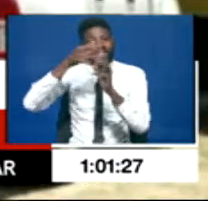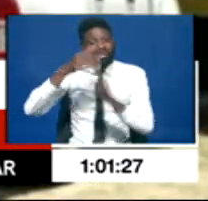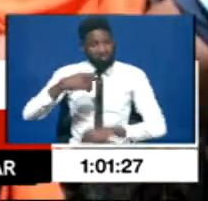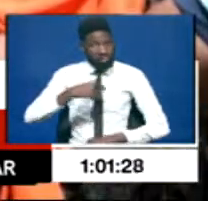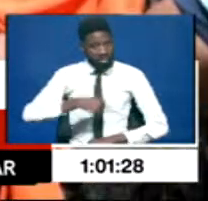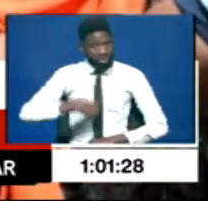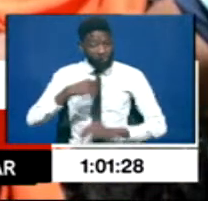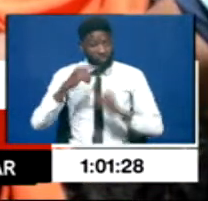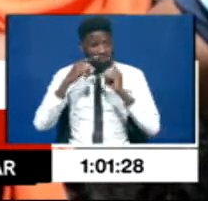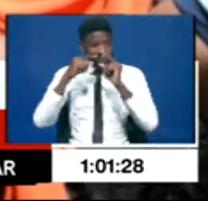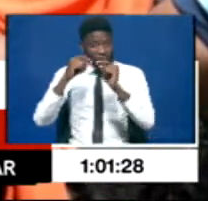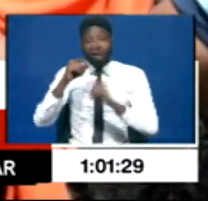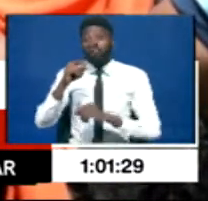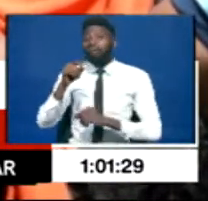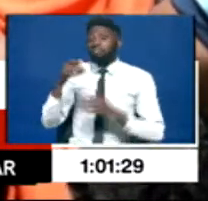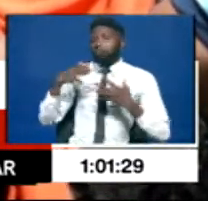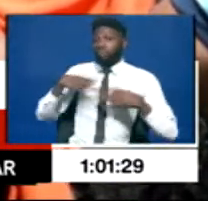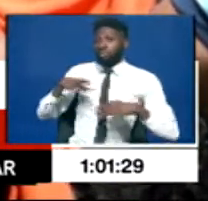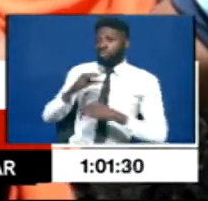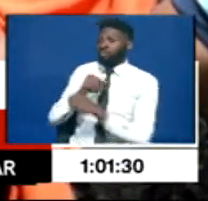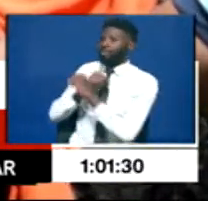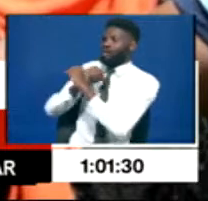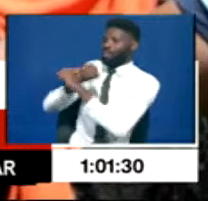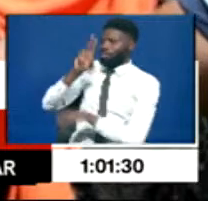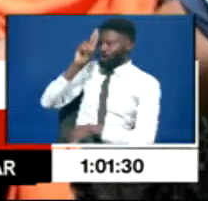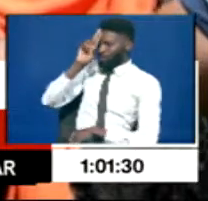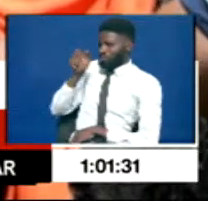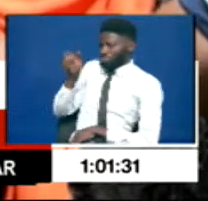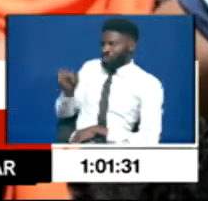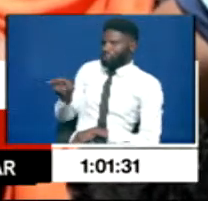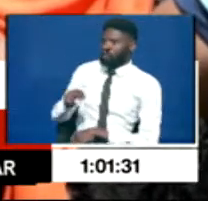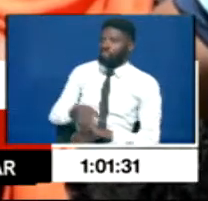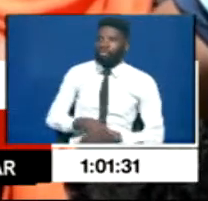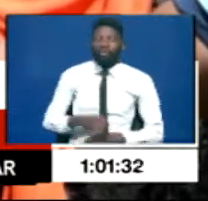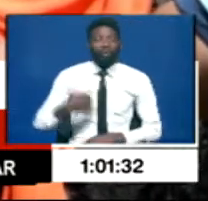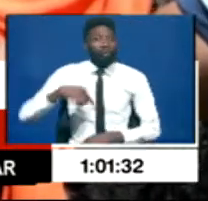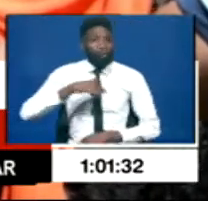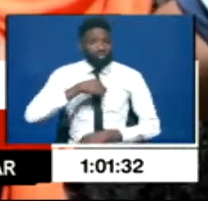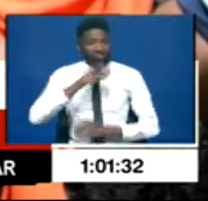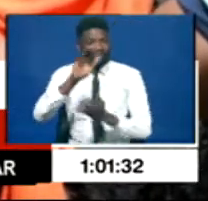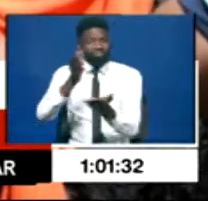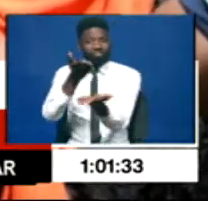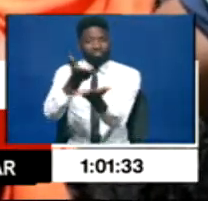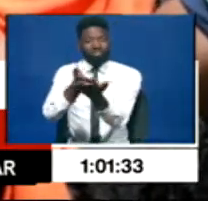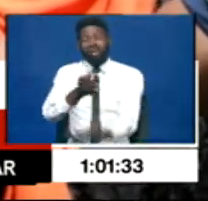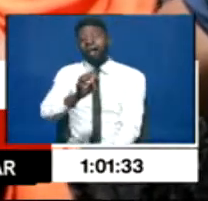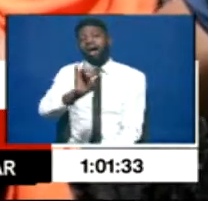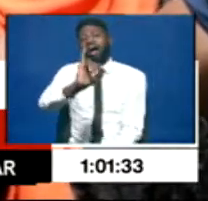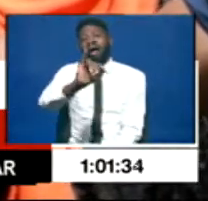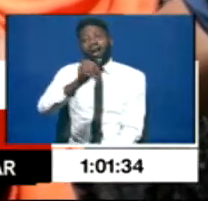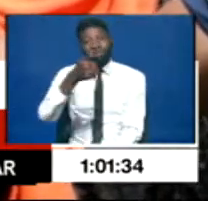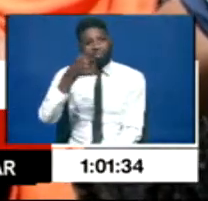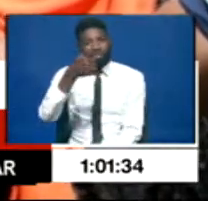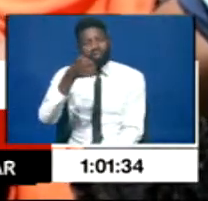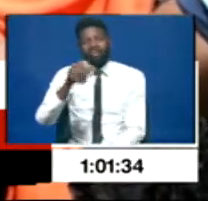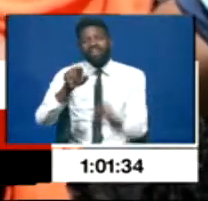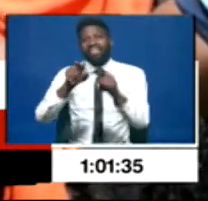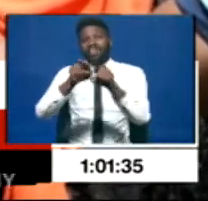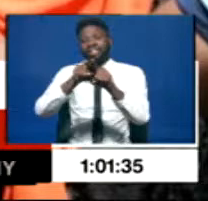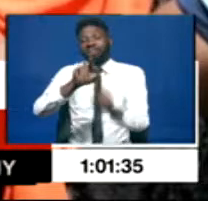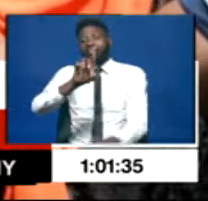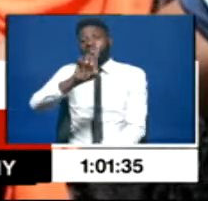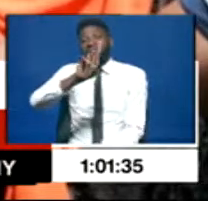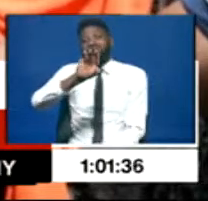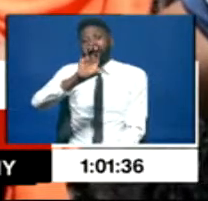being protected. Na hii kesi tuli forward kwa IPOA na DCI. Lakini tunashangazwa kwamba hakuna any action